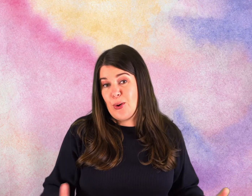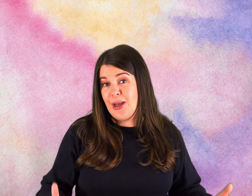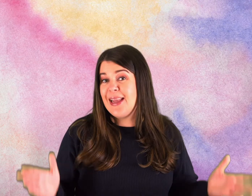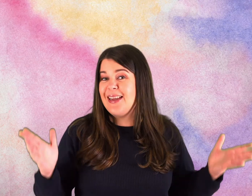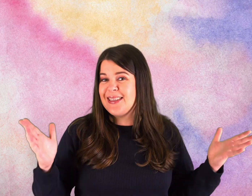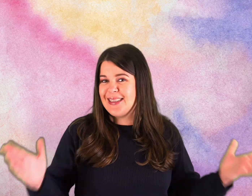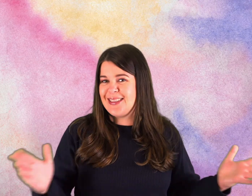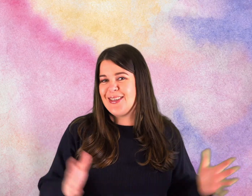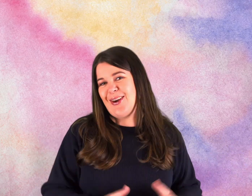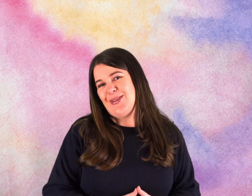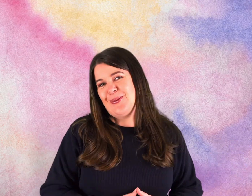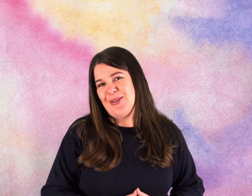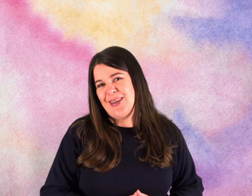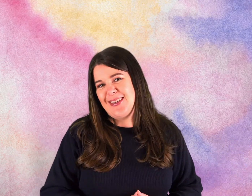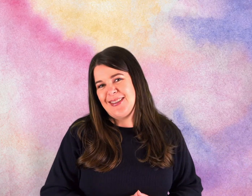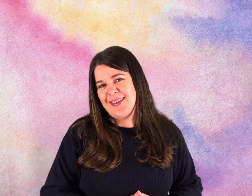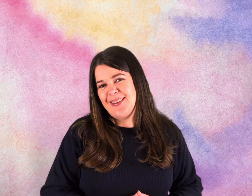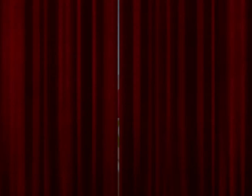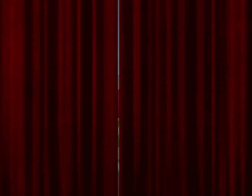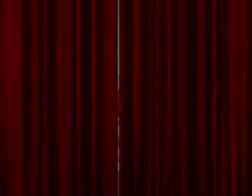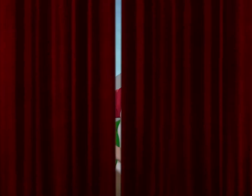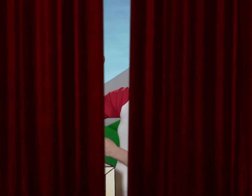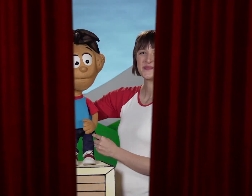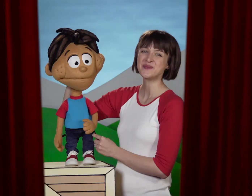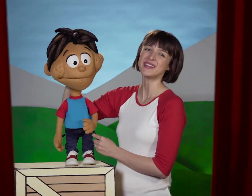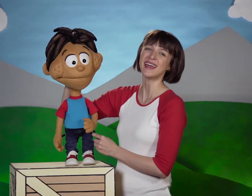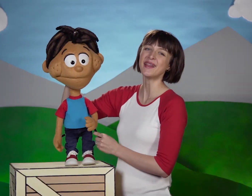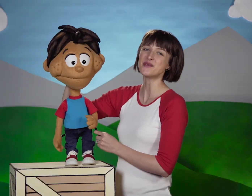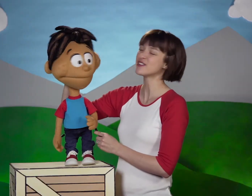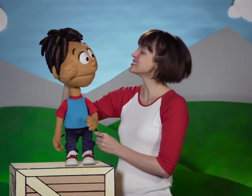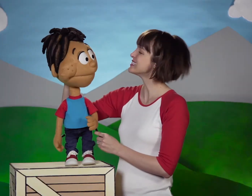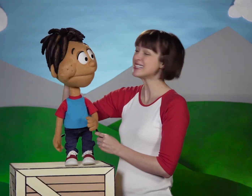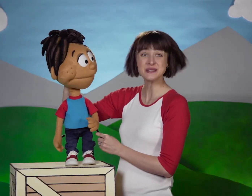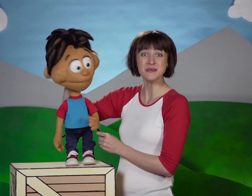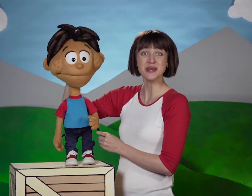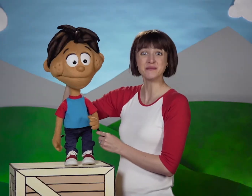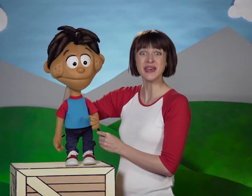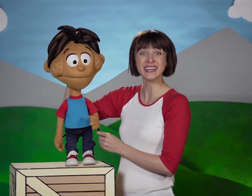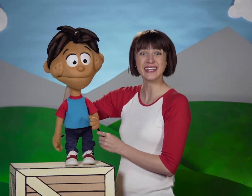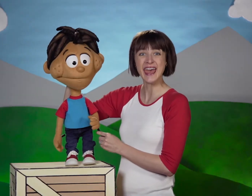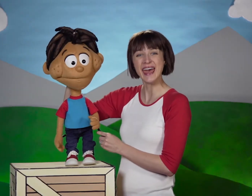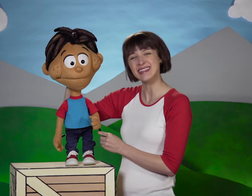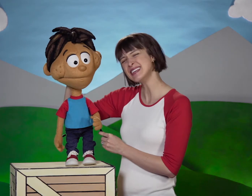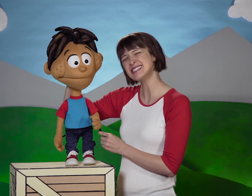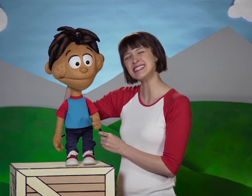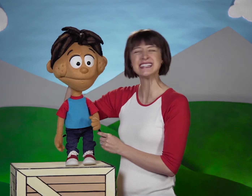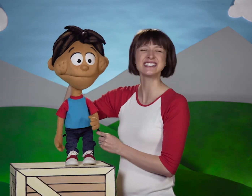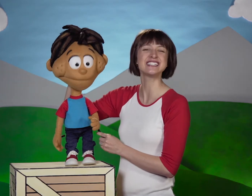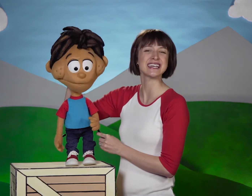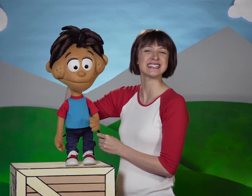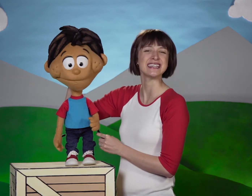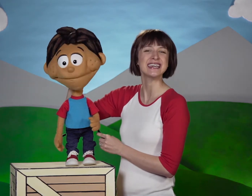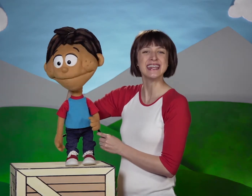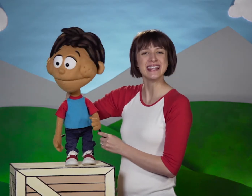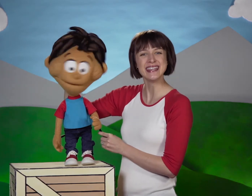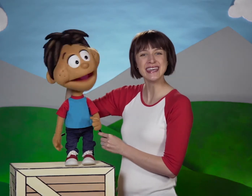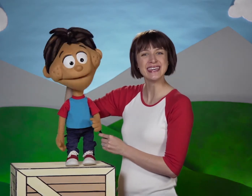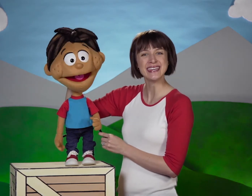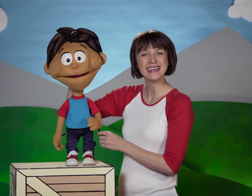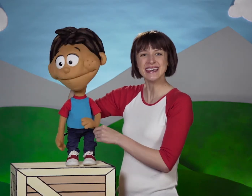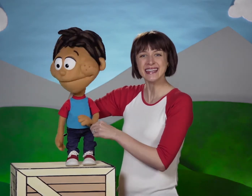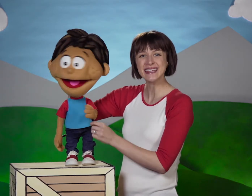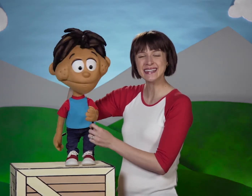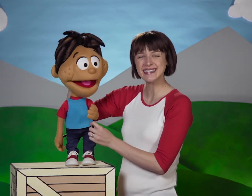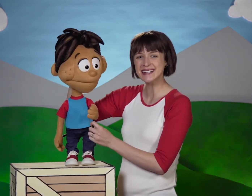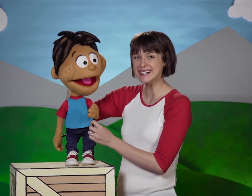So let's listen to God's word to us. Hello friends, it's me, Megan, and this is Jesse.